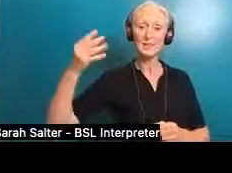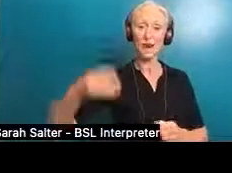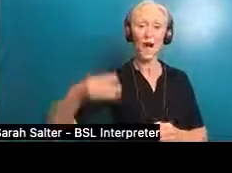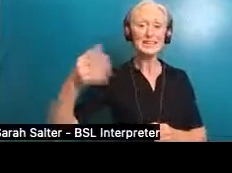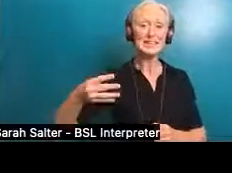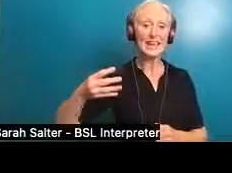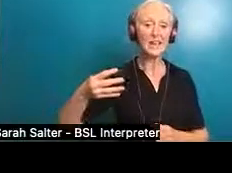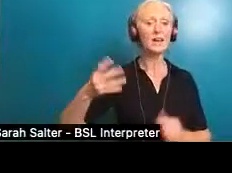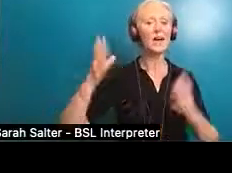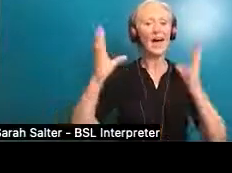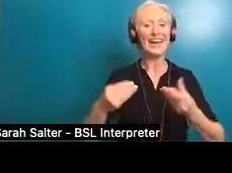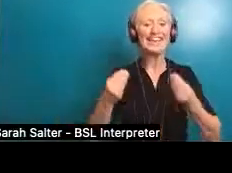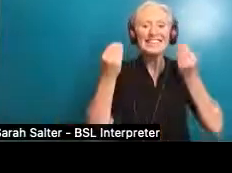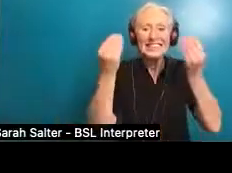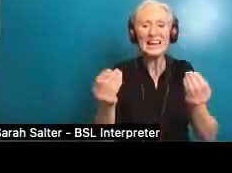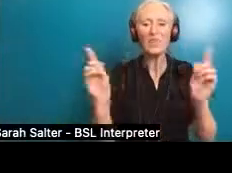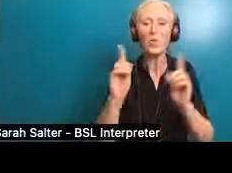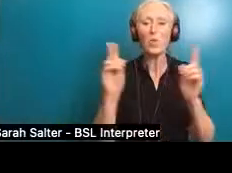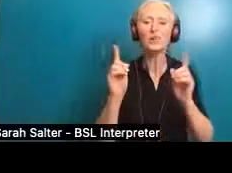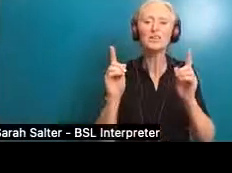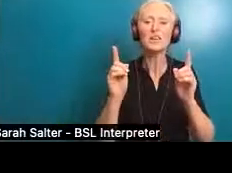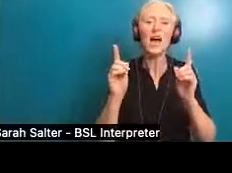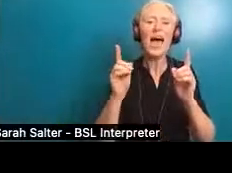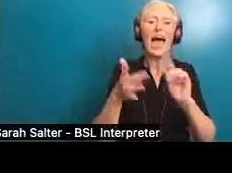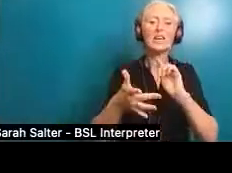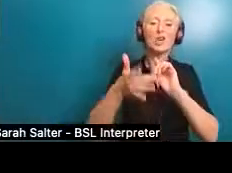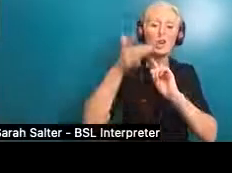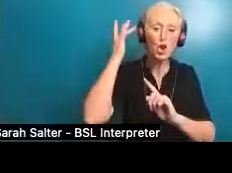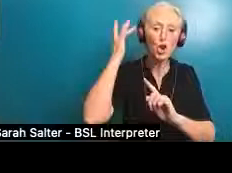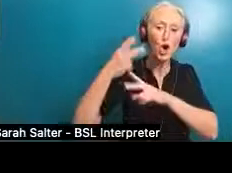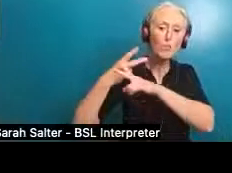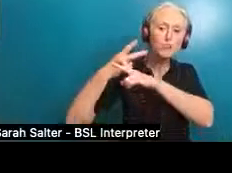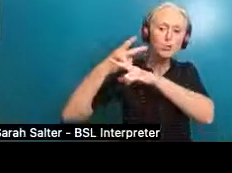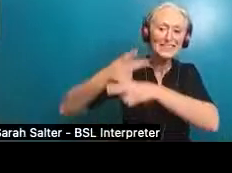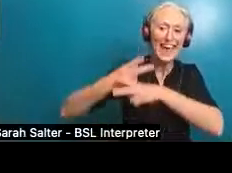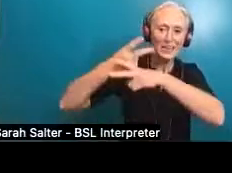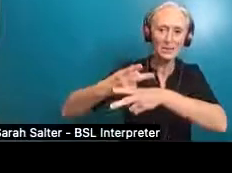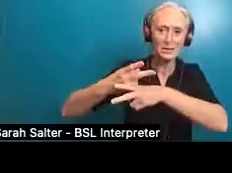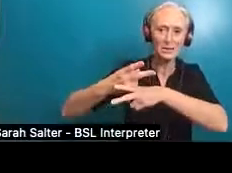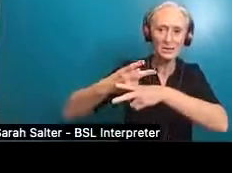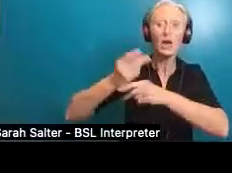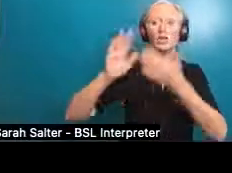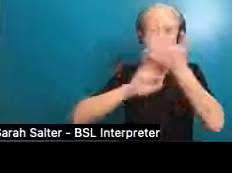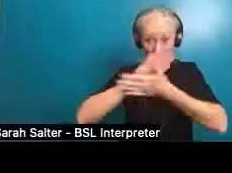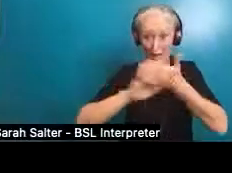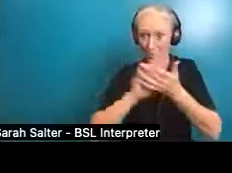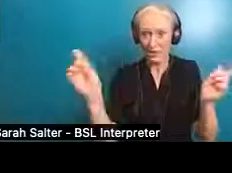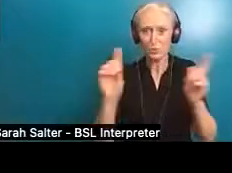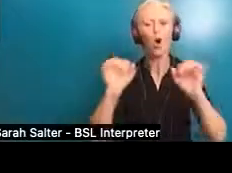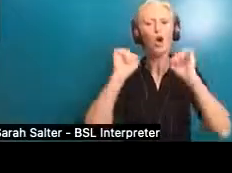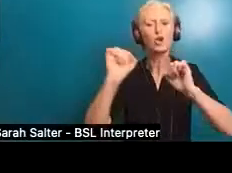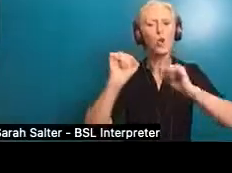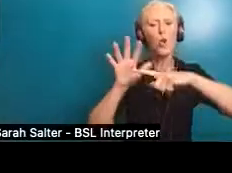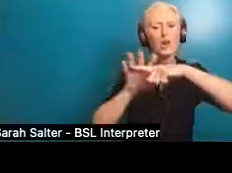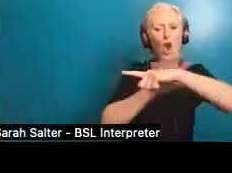a neuroprotectant. A neuroprotectant is a drug that can protect your nerves or